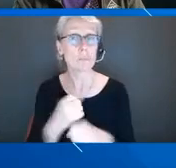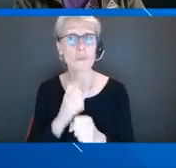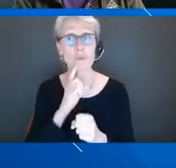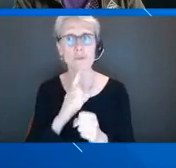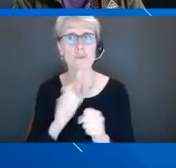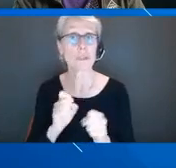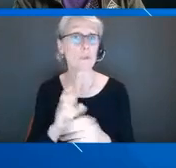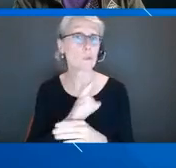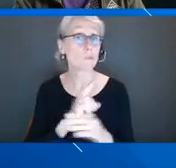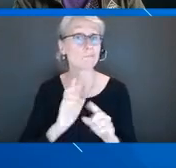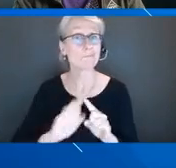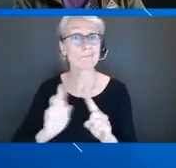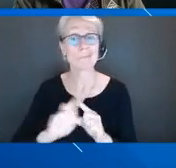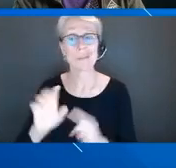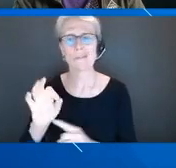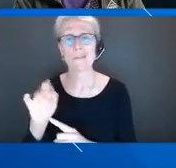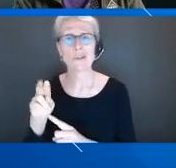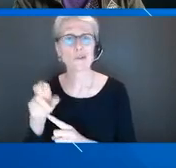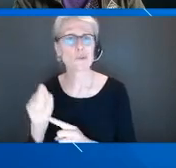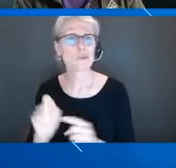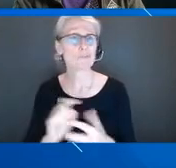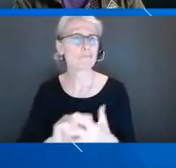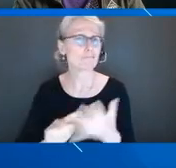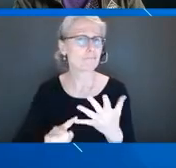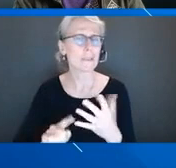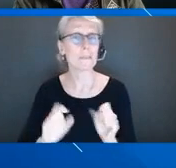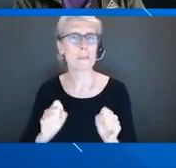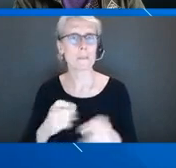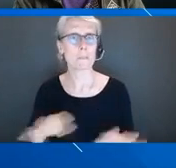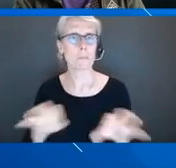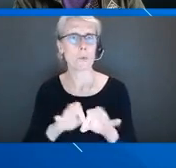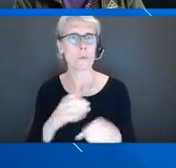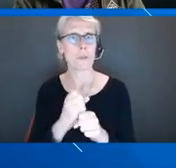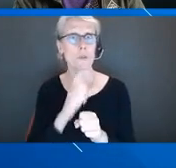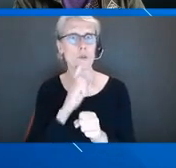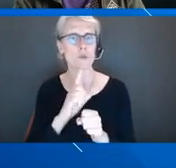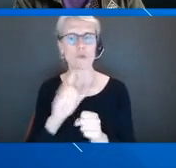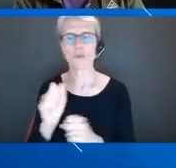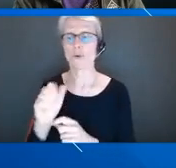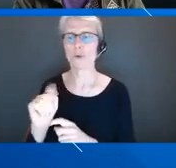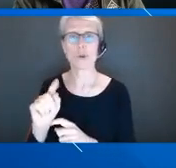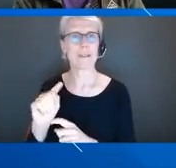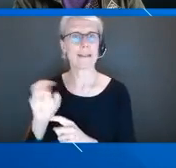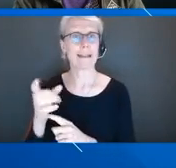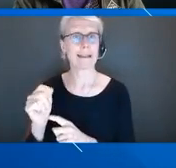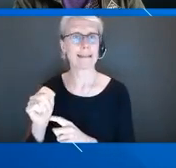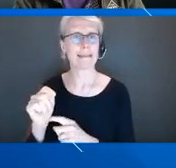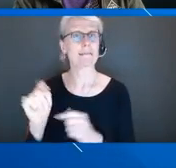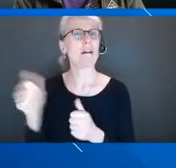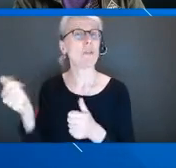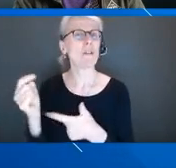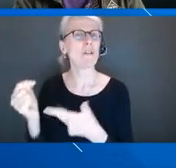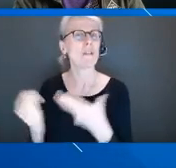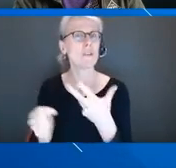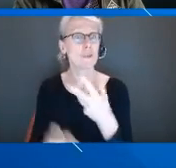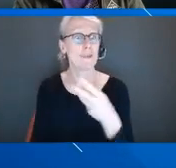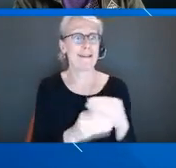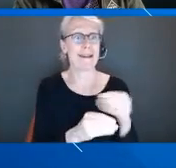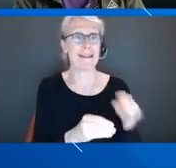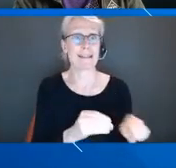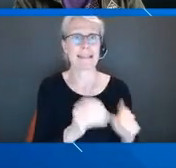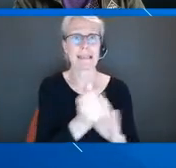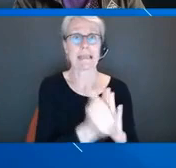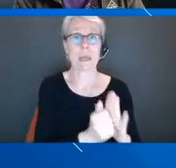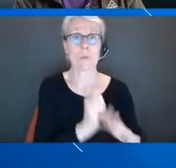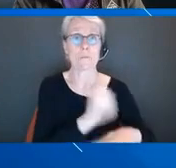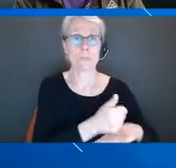those features, but the biggest thing is making sure that the alt text and those other components are added at that account level, so that way it'll